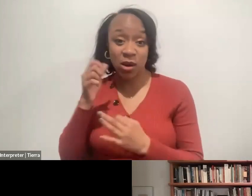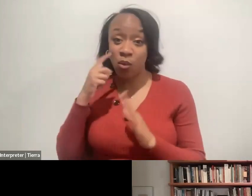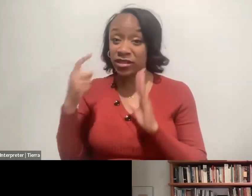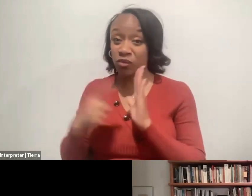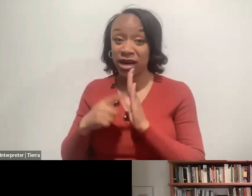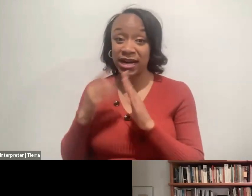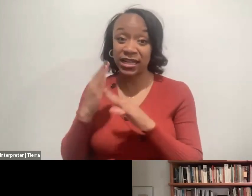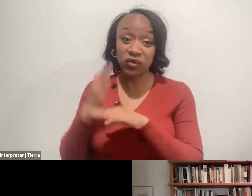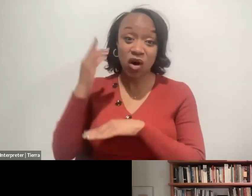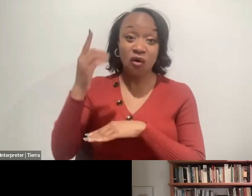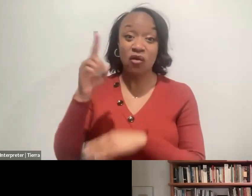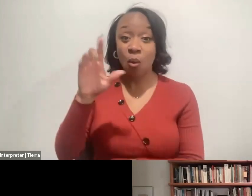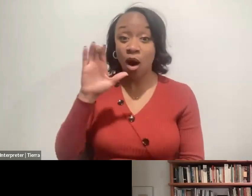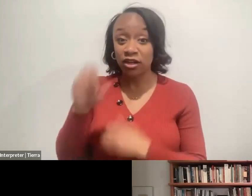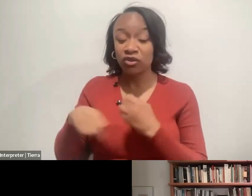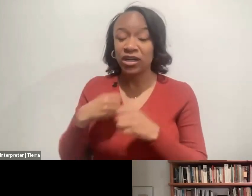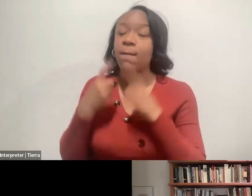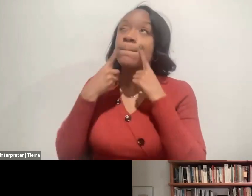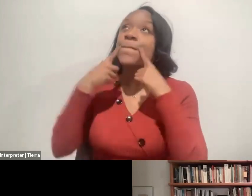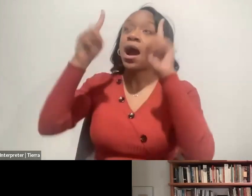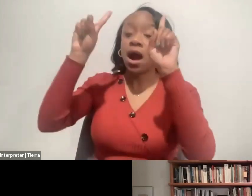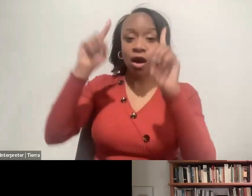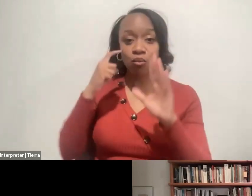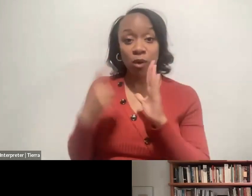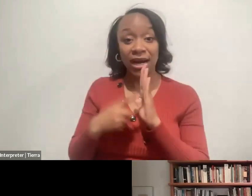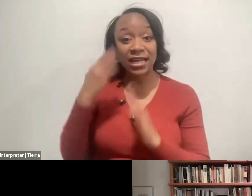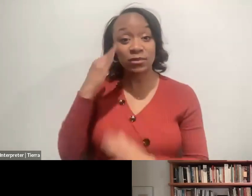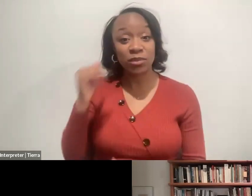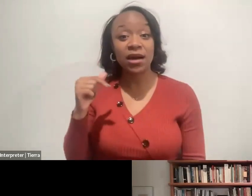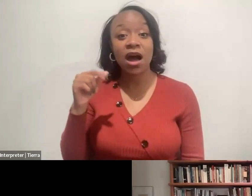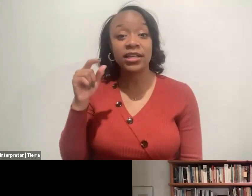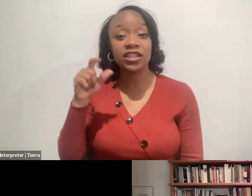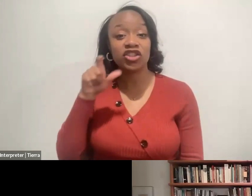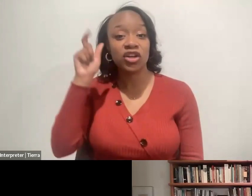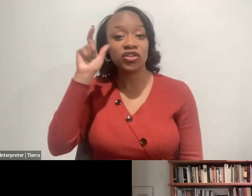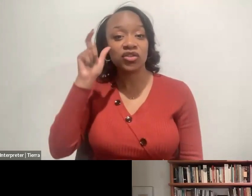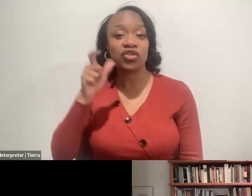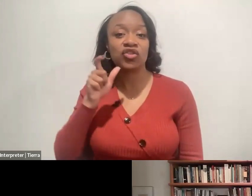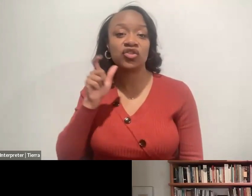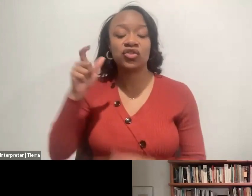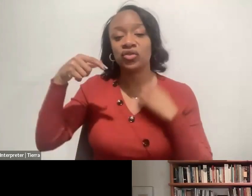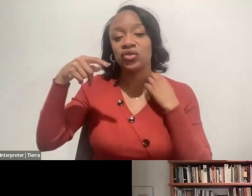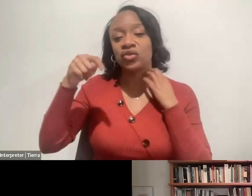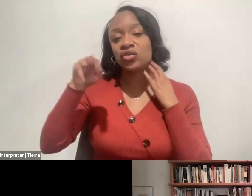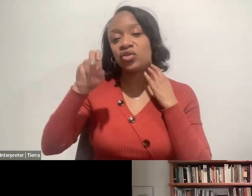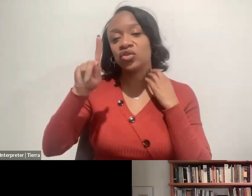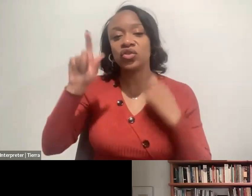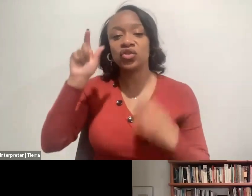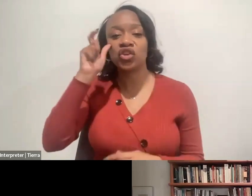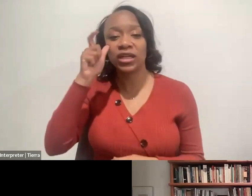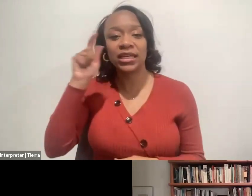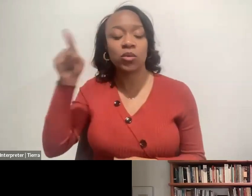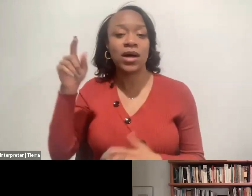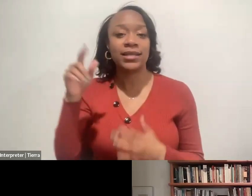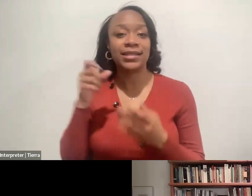just recently, finally recognized because Turkey was an ally of the United States. And so those